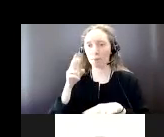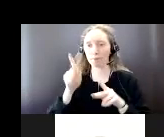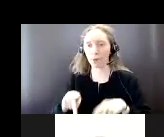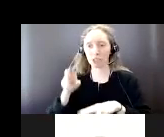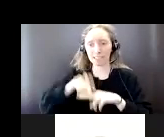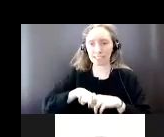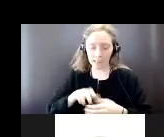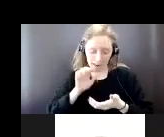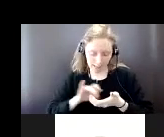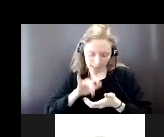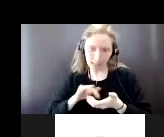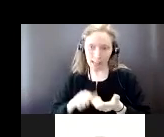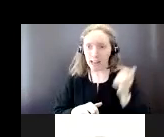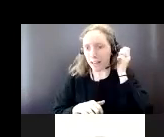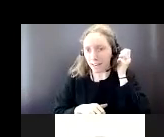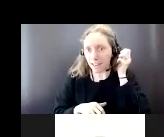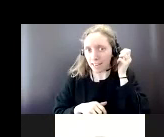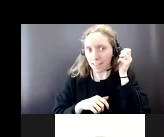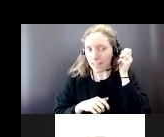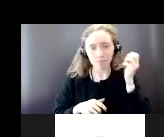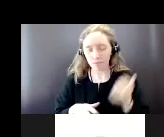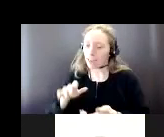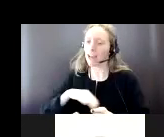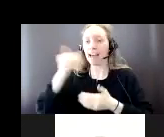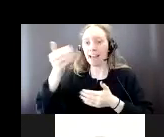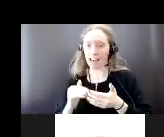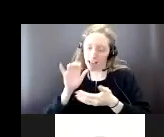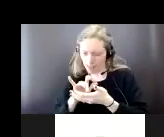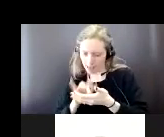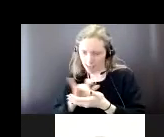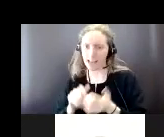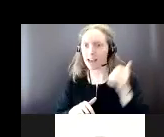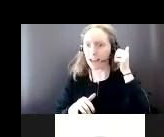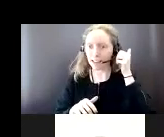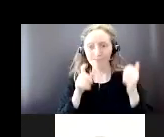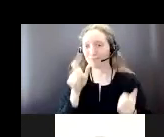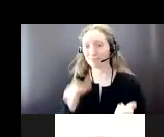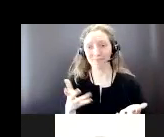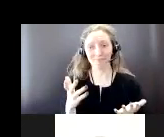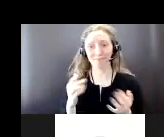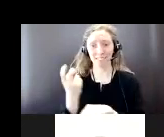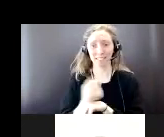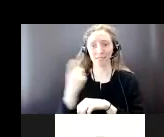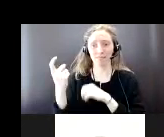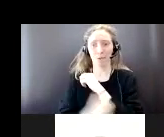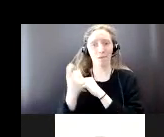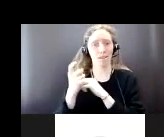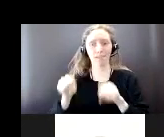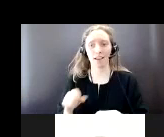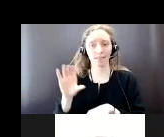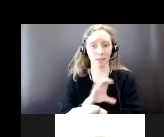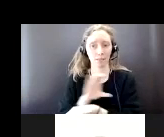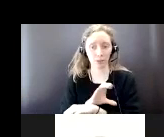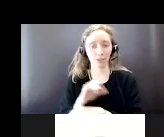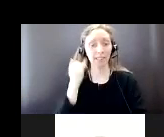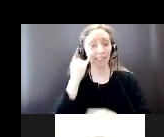seconds. So what happens is if the person they're calling at picks up the phone, then a live caller will,